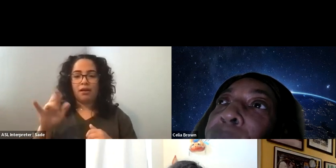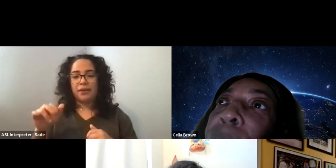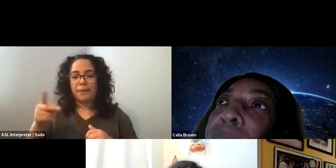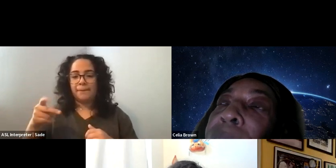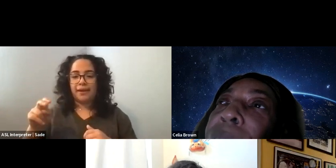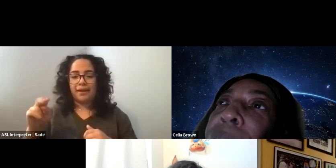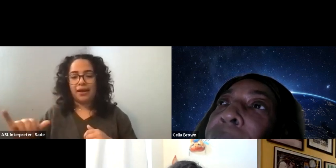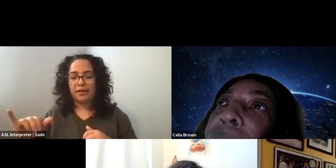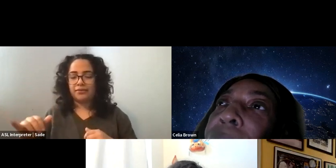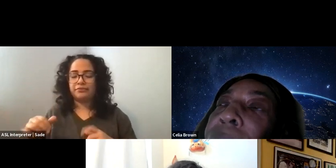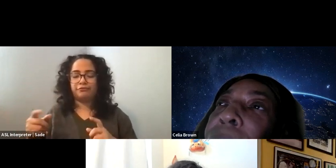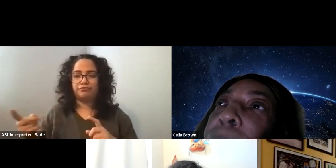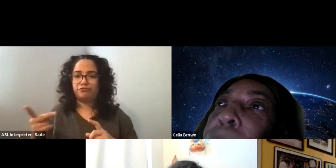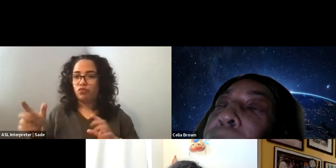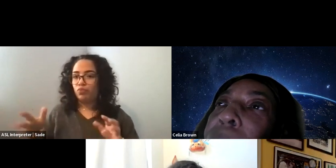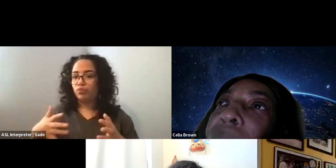was doing.